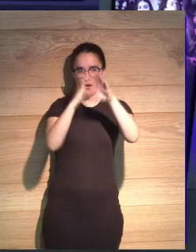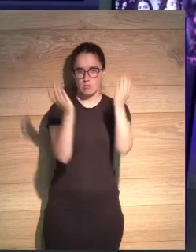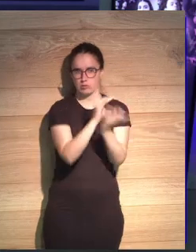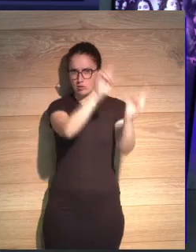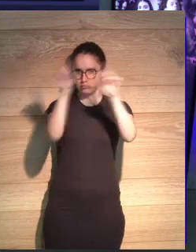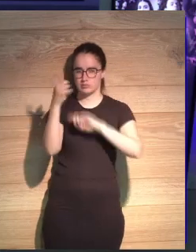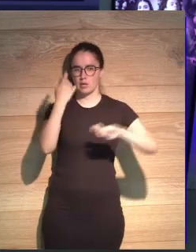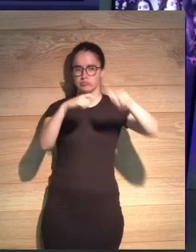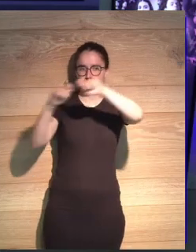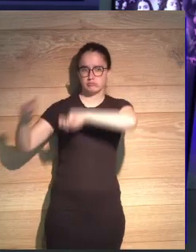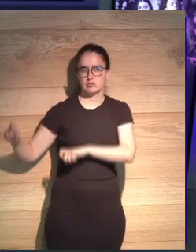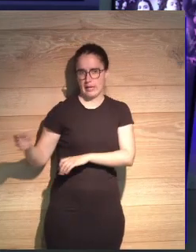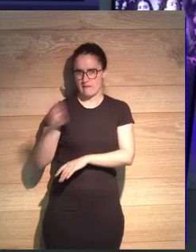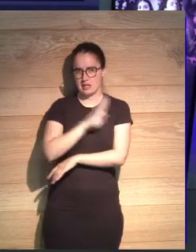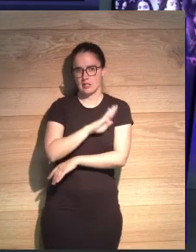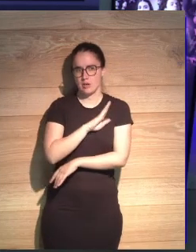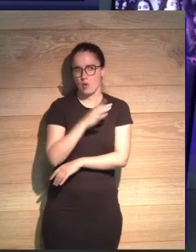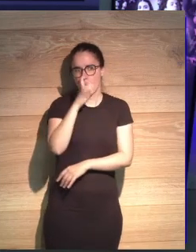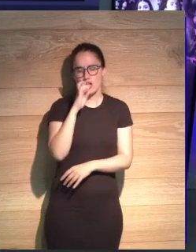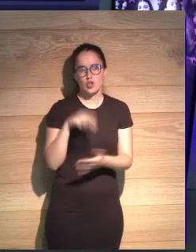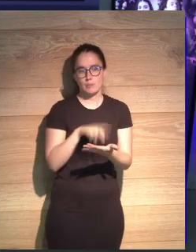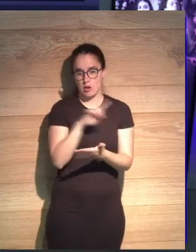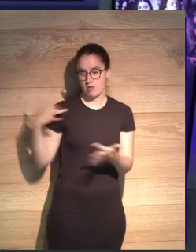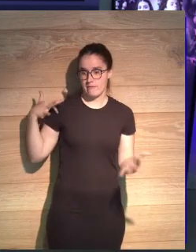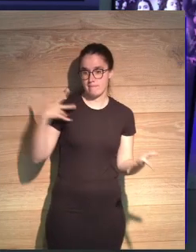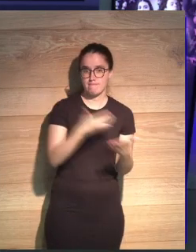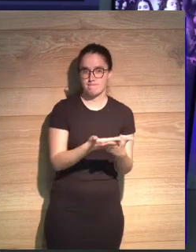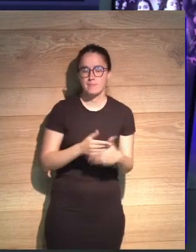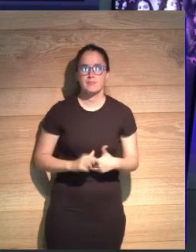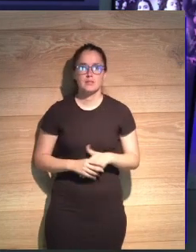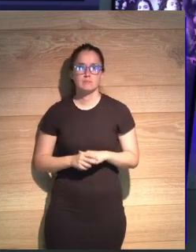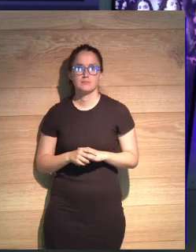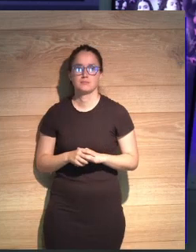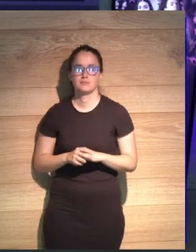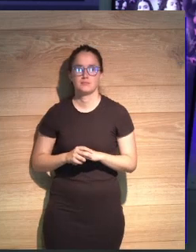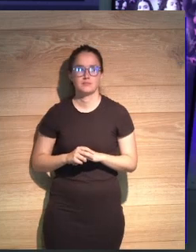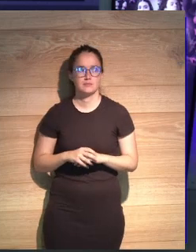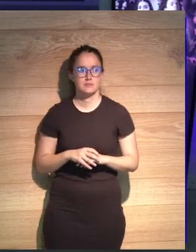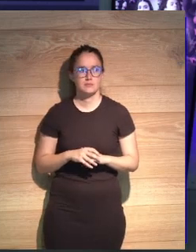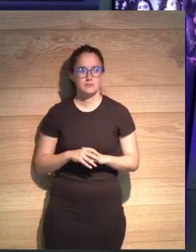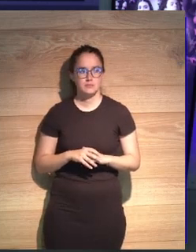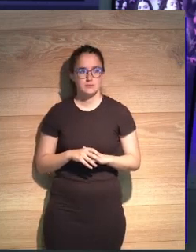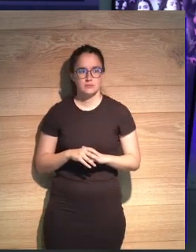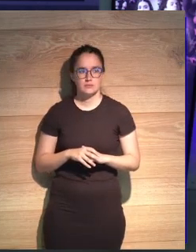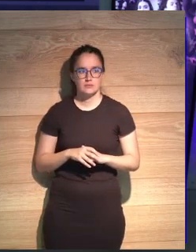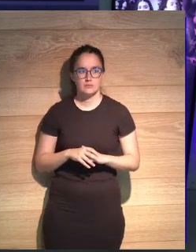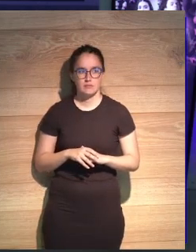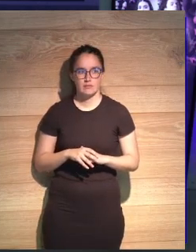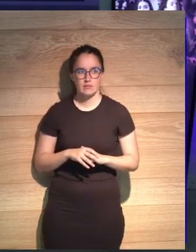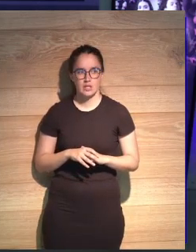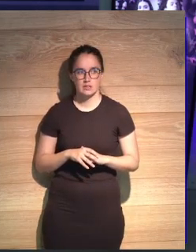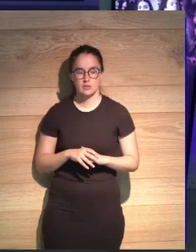we are selling it in different countries of the world, and it was released in 2011.